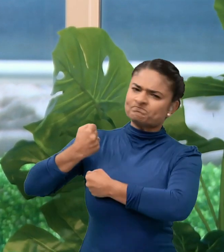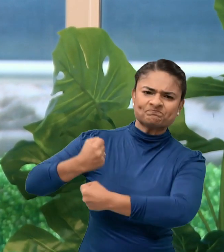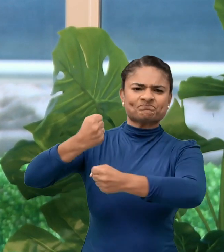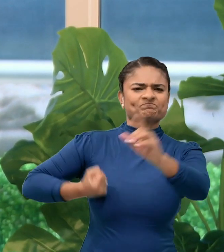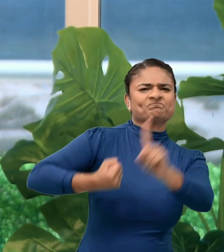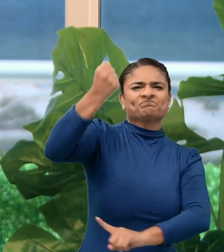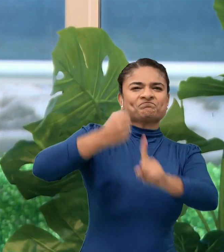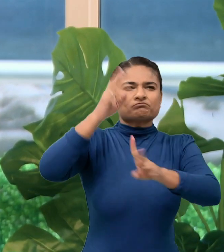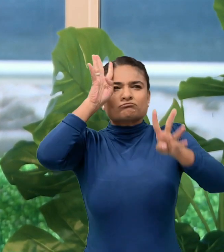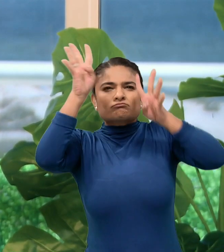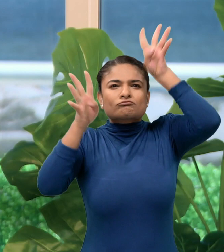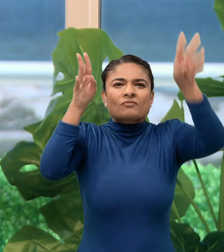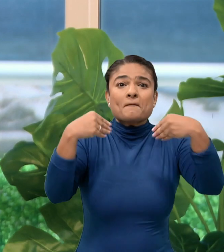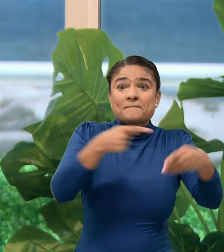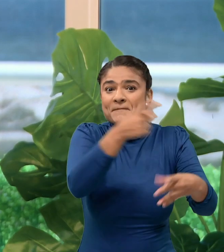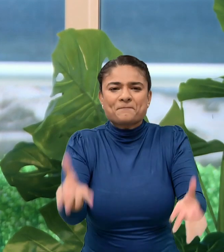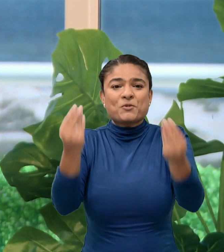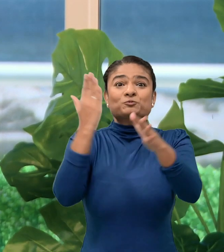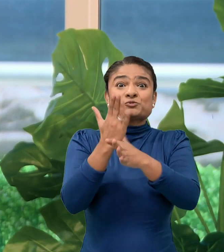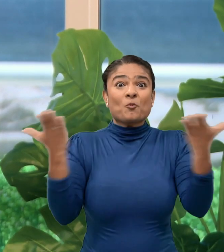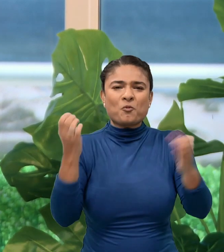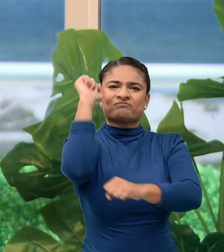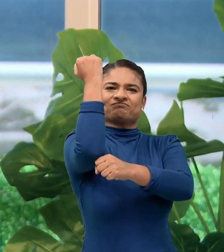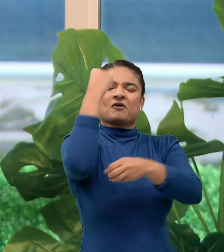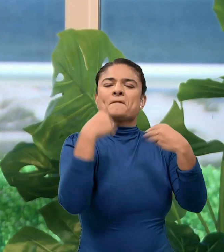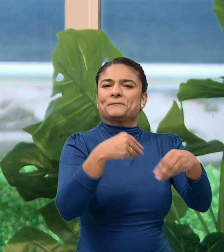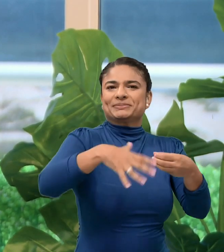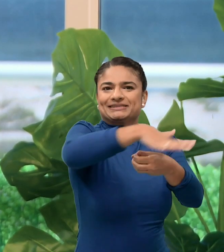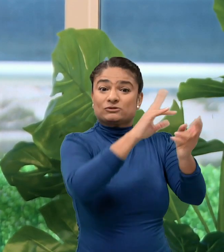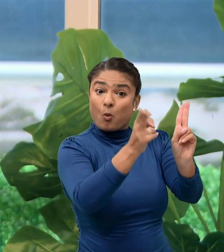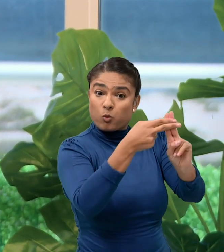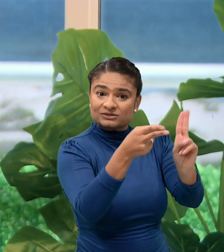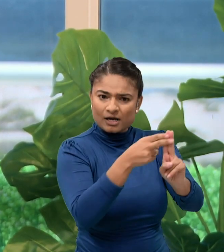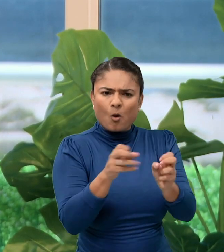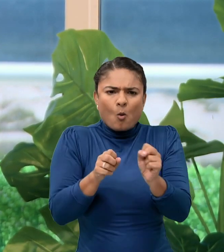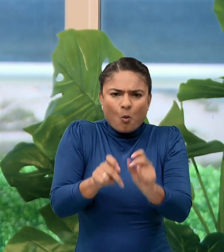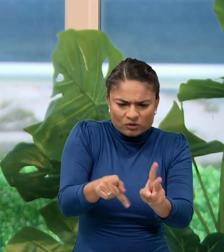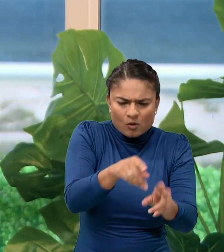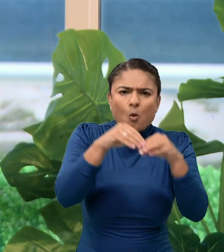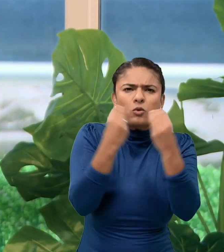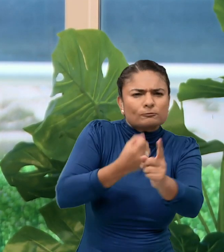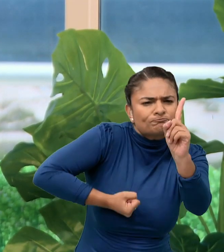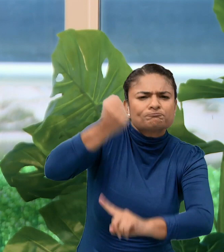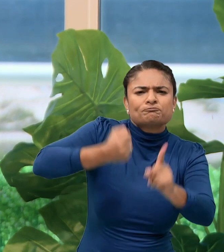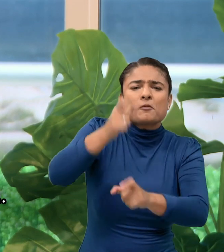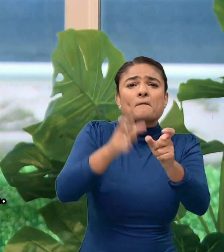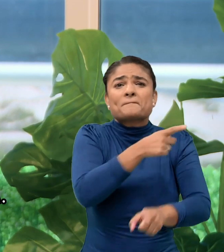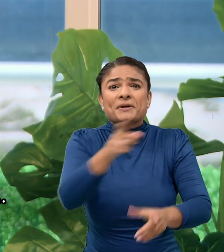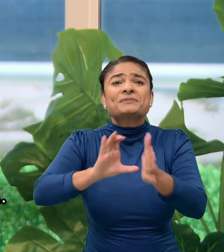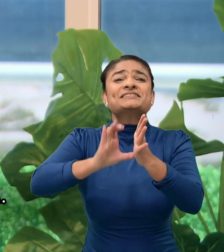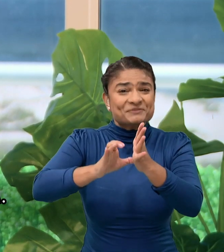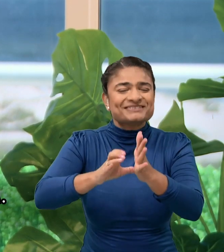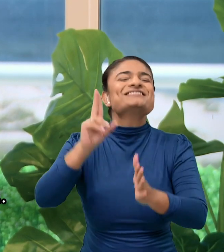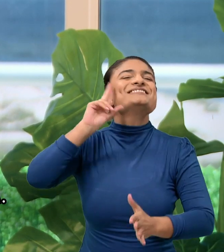of the most innovative collaborations in the hospitality industry between a hotel group and an organization advocating